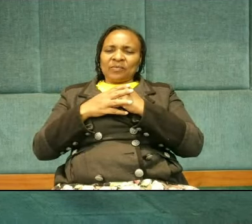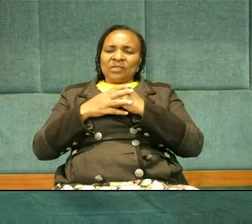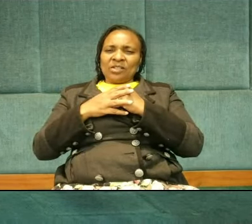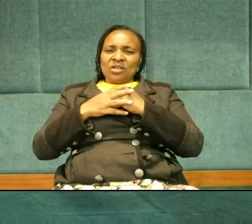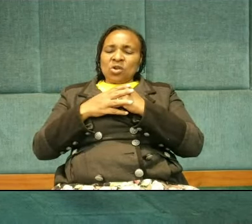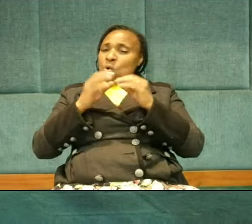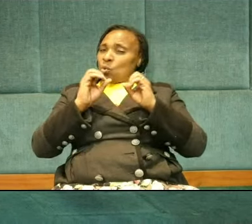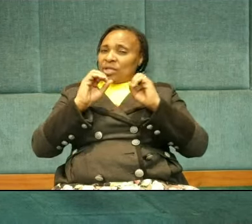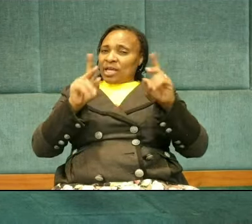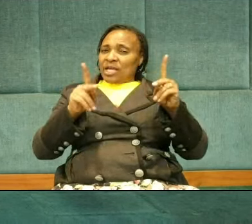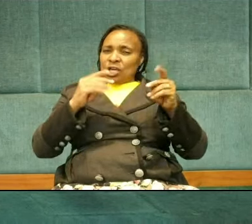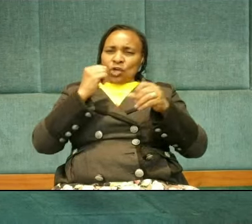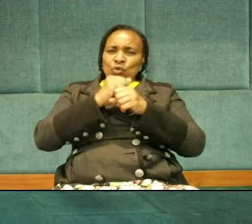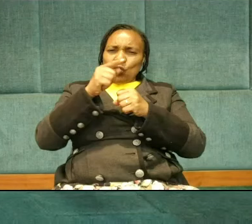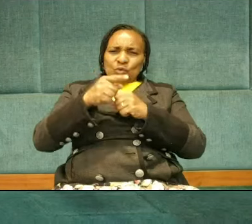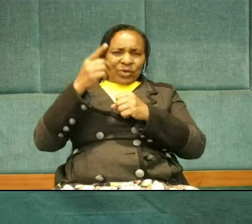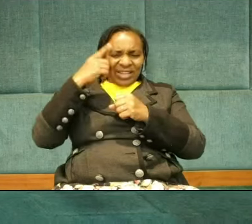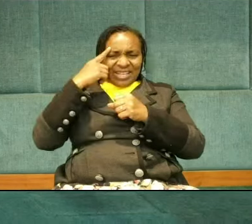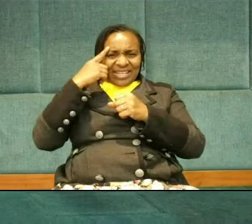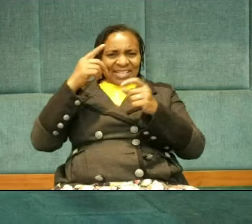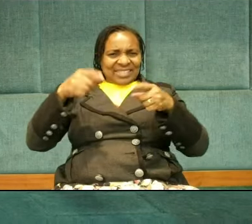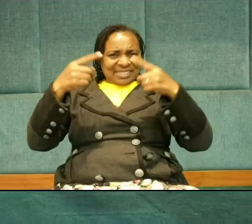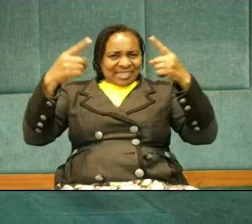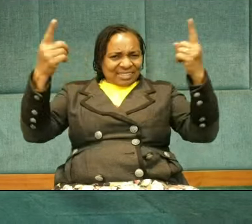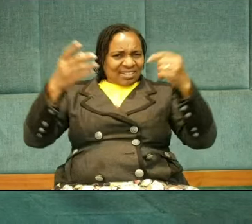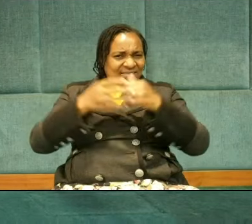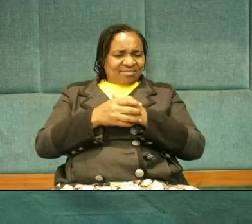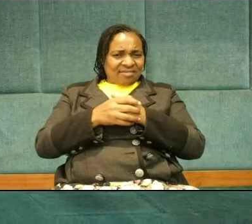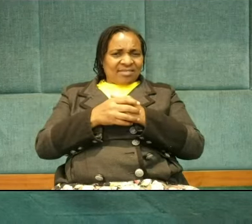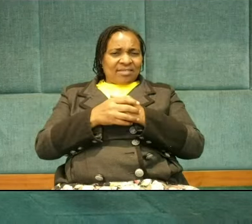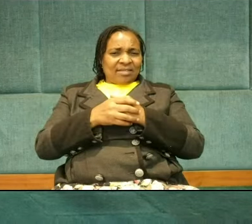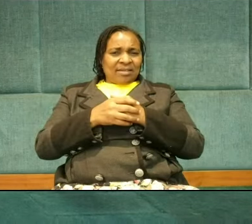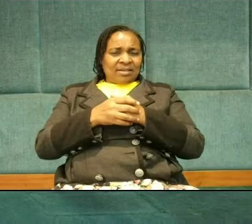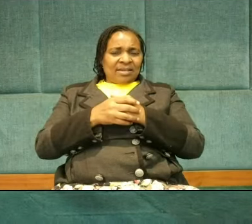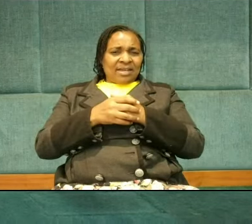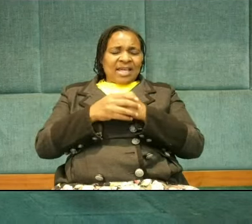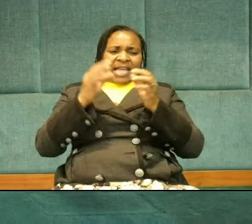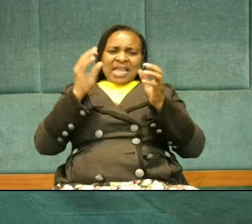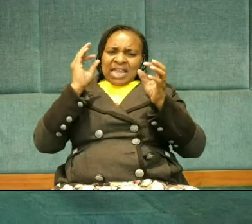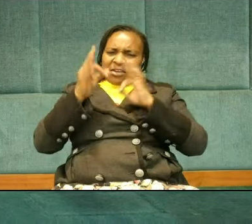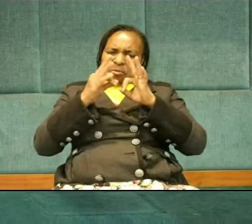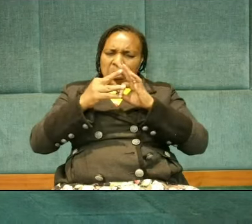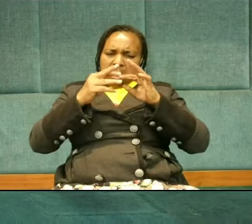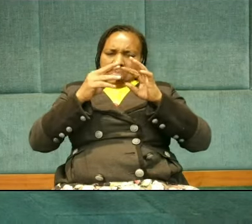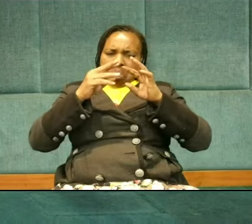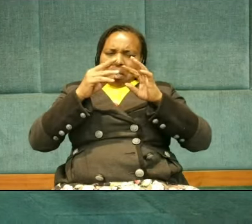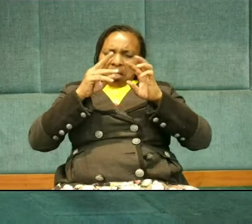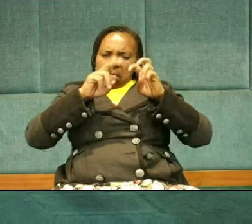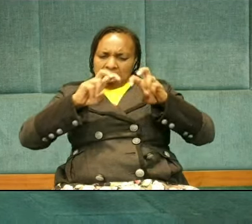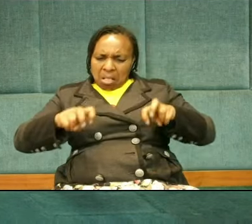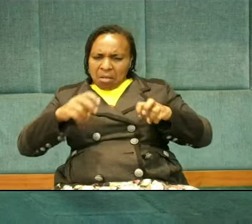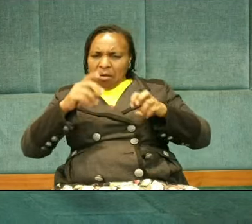Yeah, okay. Do you think they would succeed? Do you think they would predict sort of this success rate with their